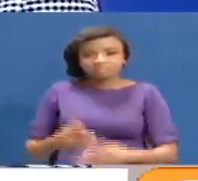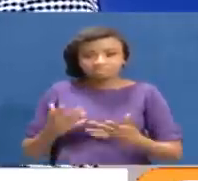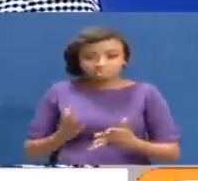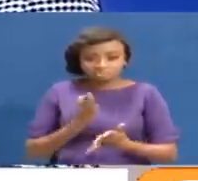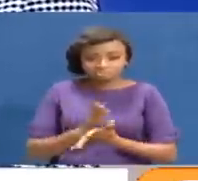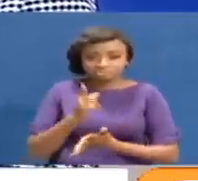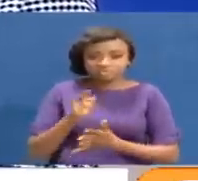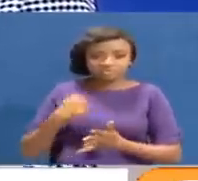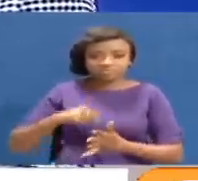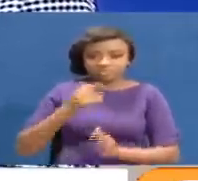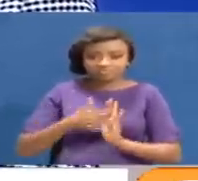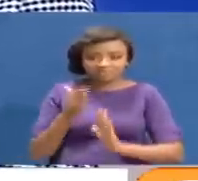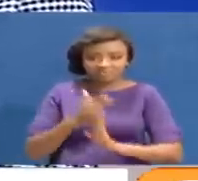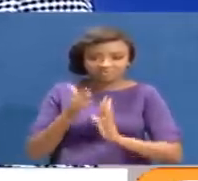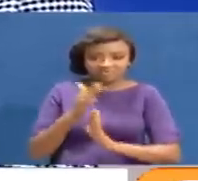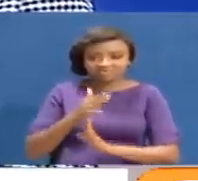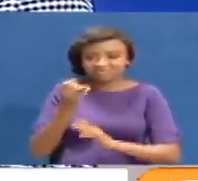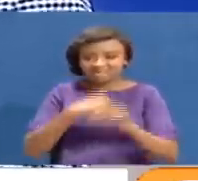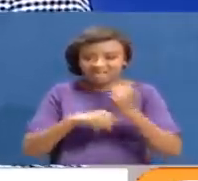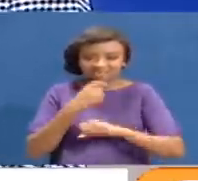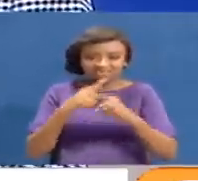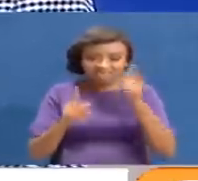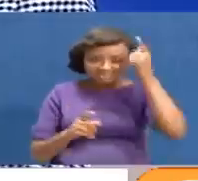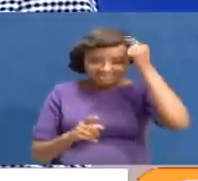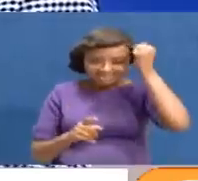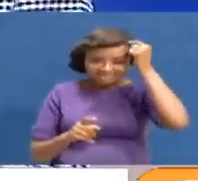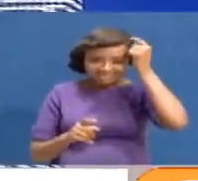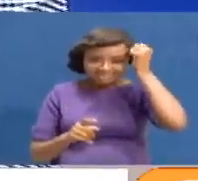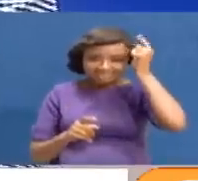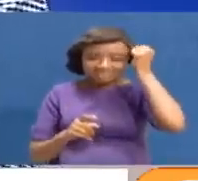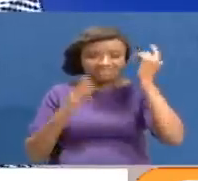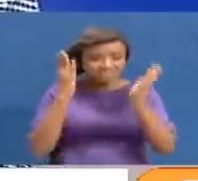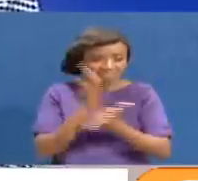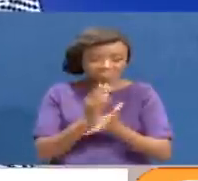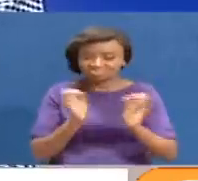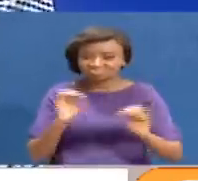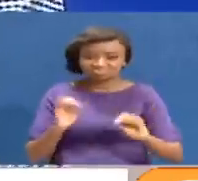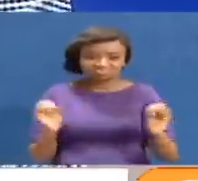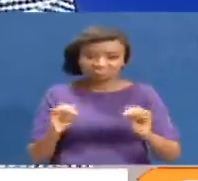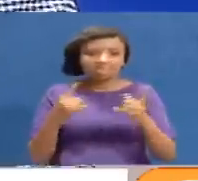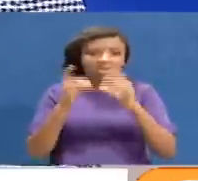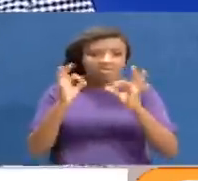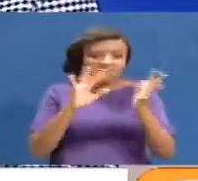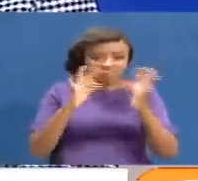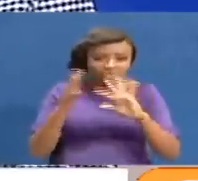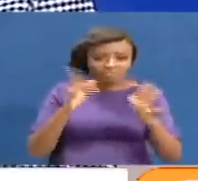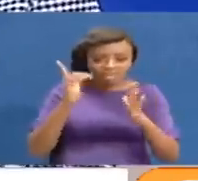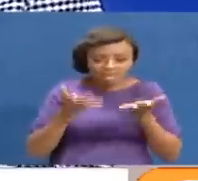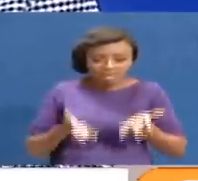it's something we rushed into without quite thinking about it. But if you compare what we have now with what we